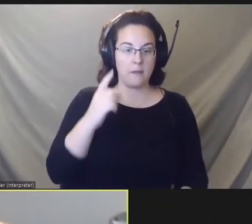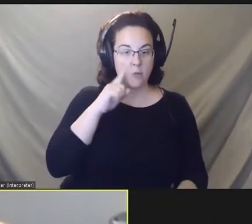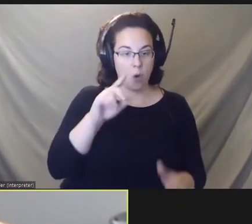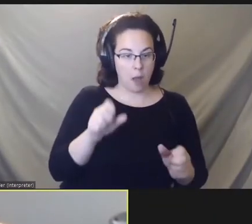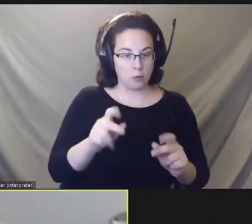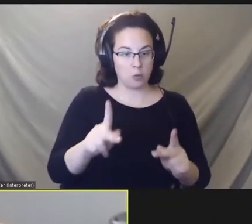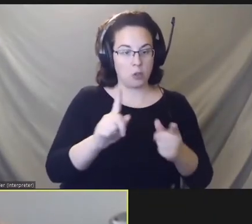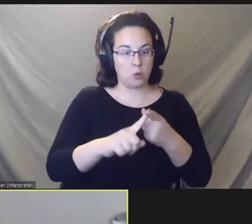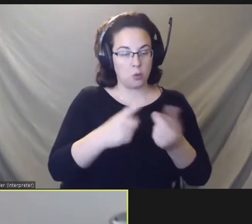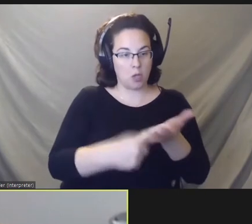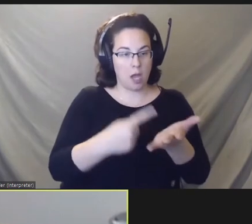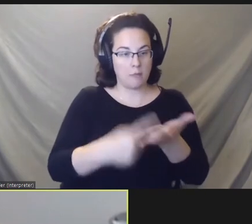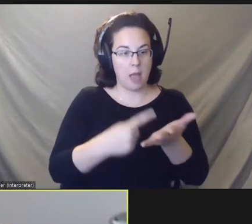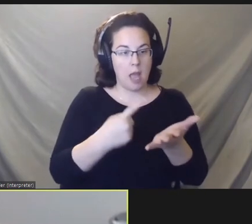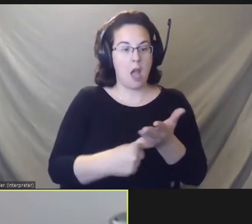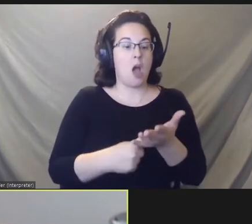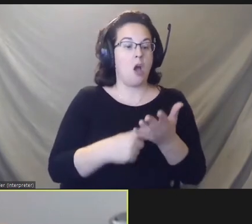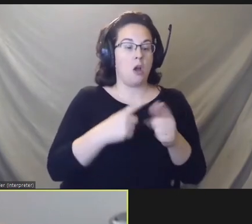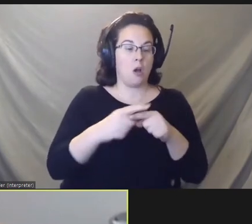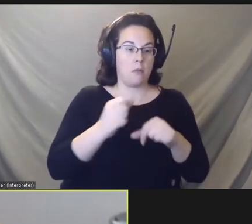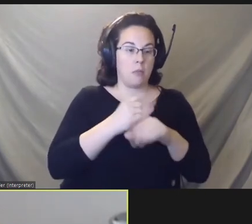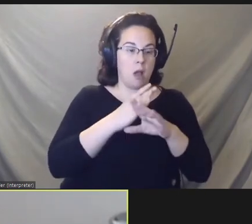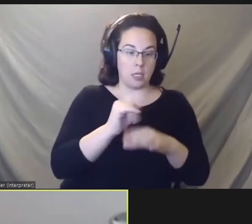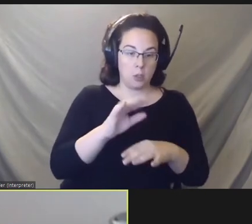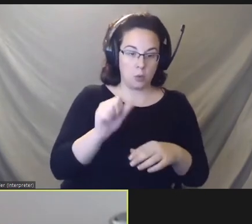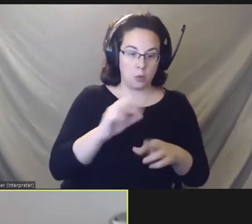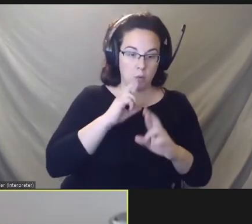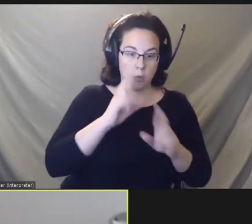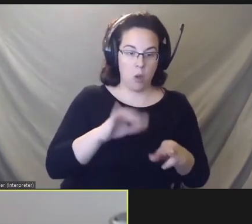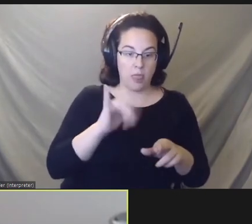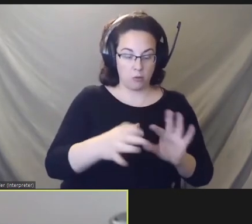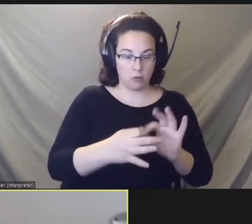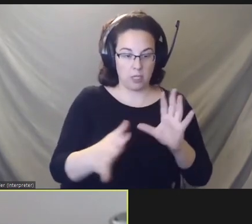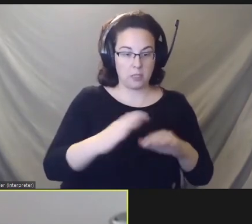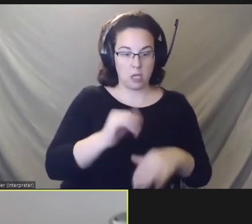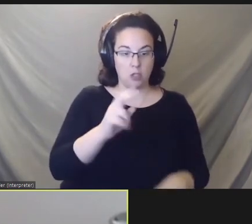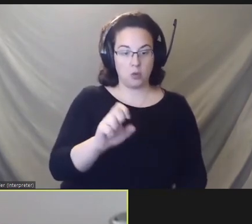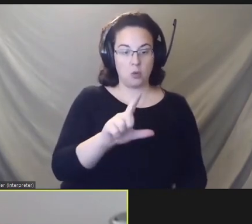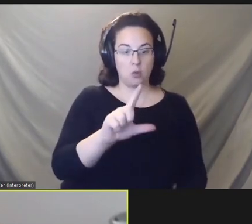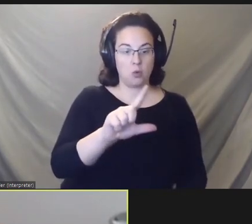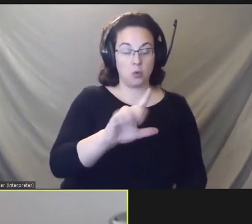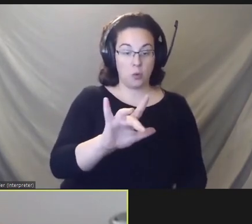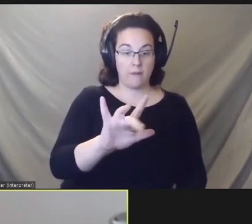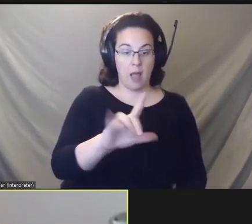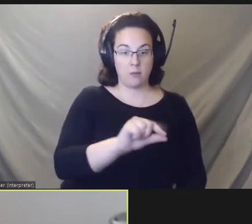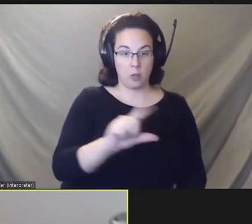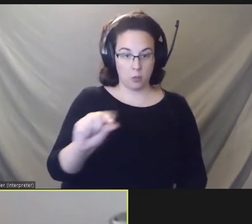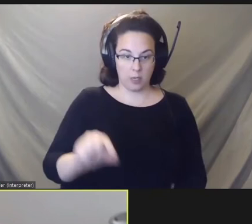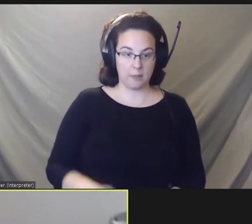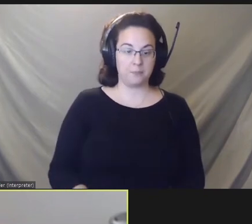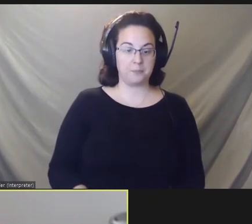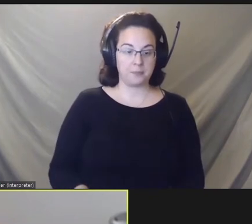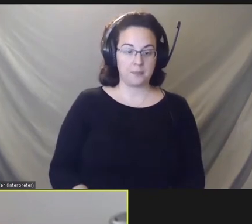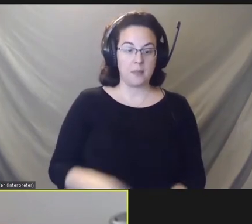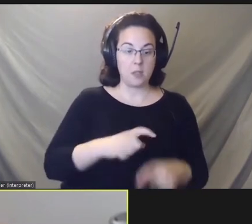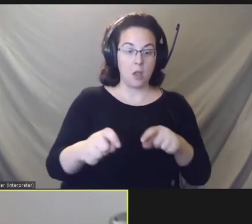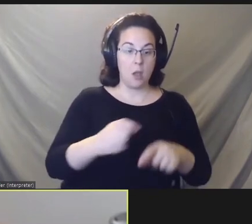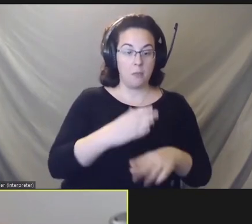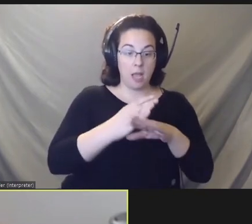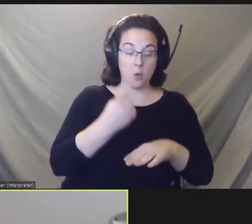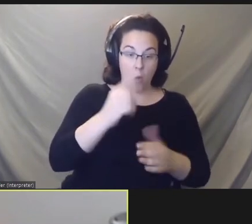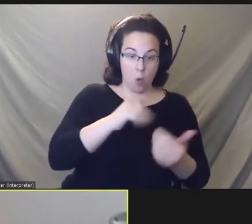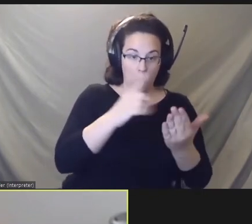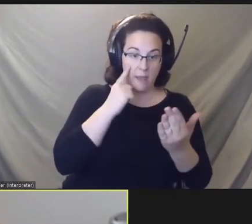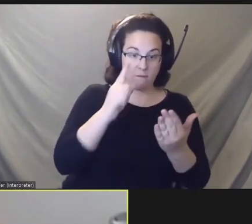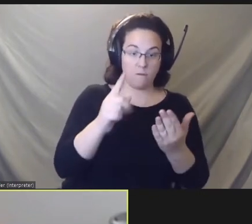about the Call Blocking Tools report. This report was released on June 25, 2020. And call blocking is one way